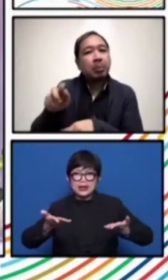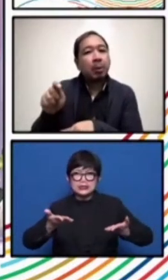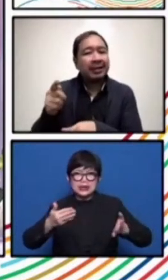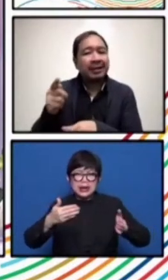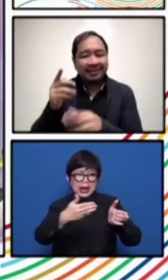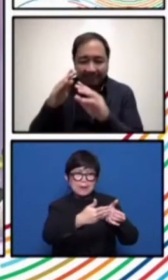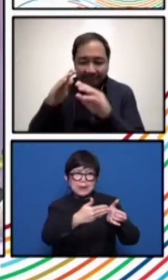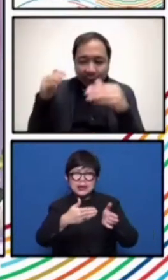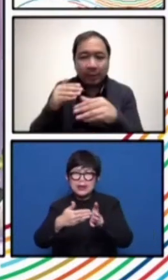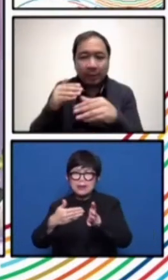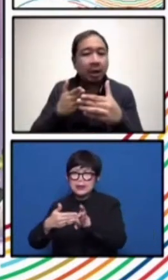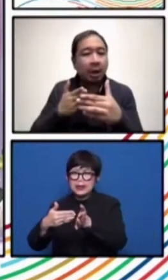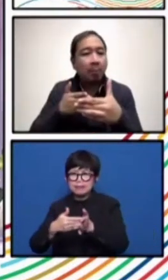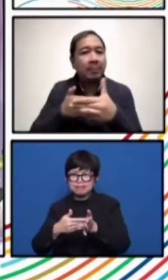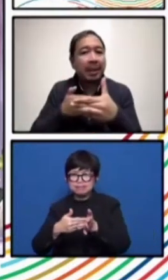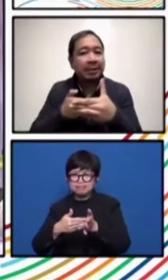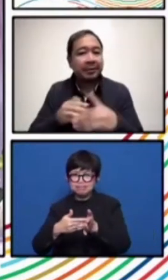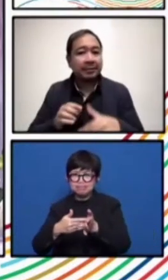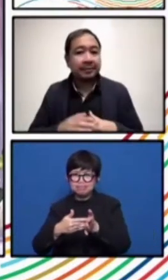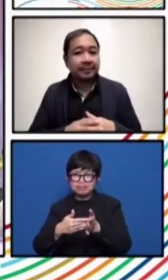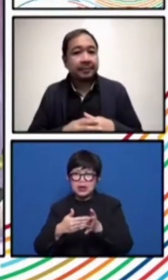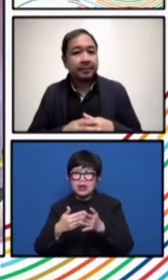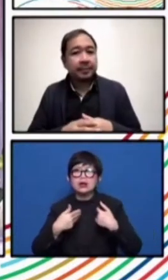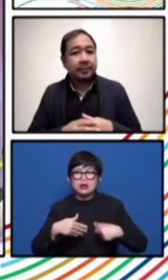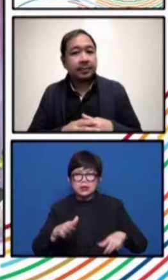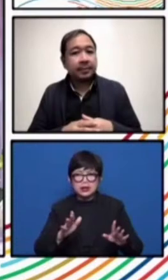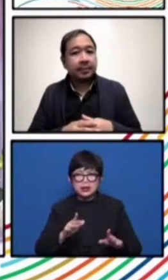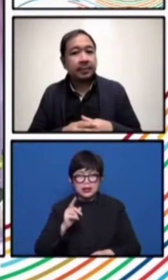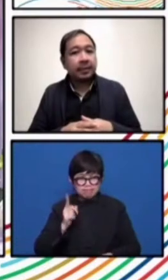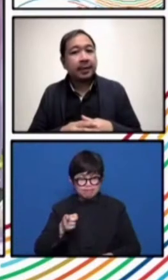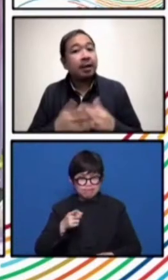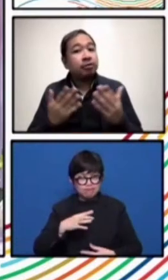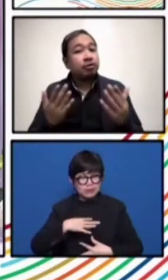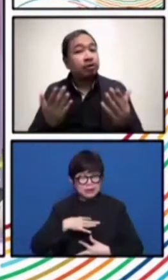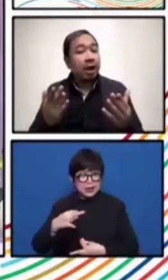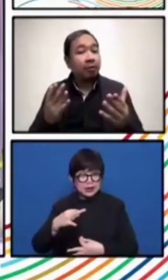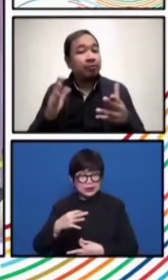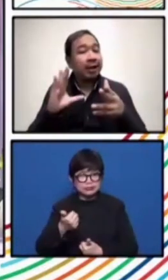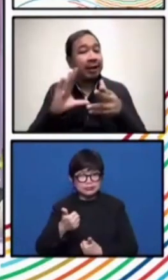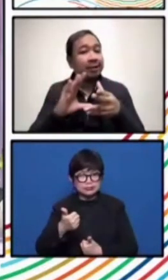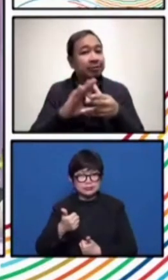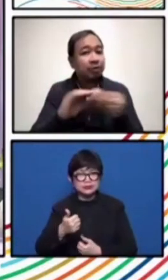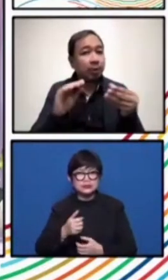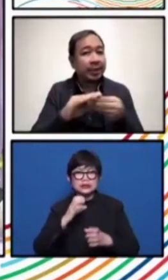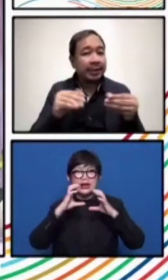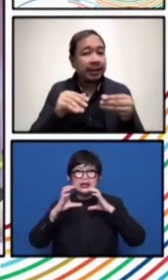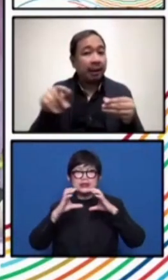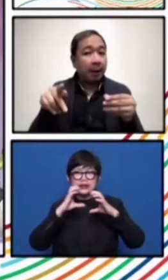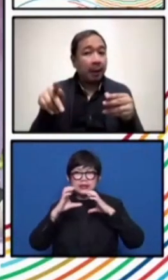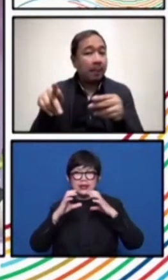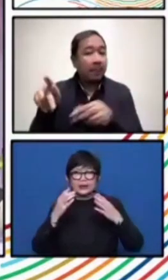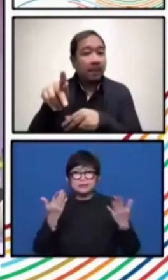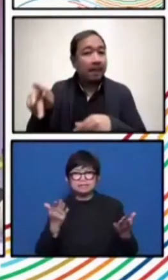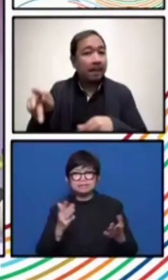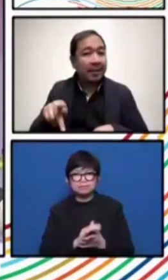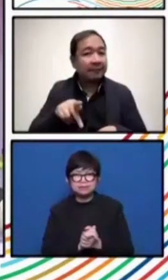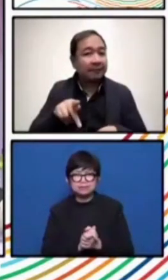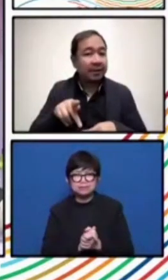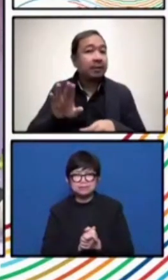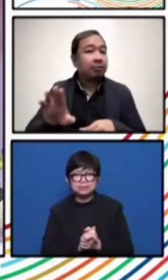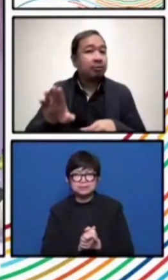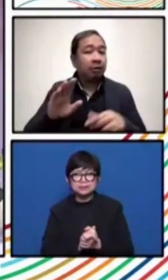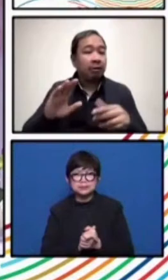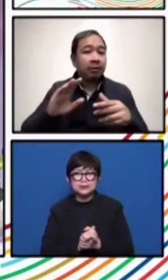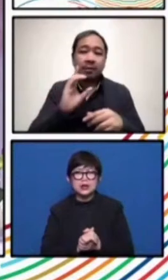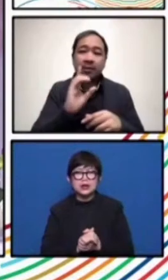now the interesting matter here as I said in responding to the question by telling this story on the Pacific the organization is a person's